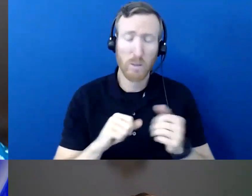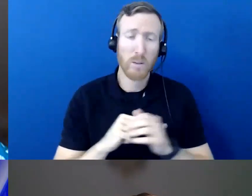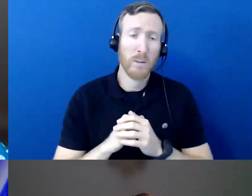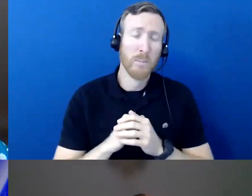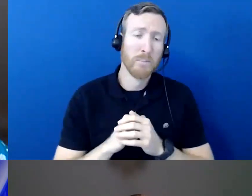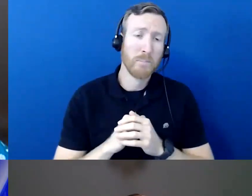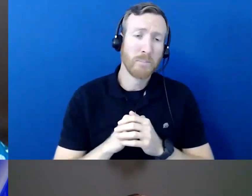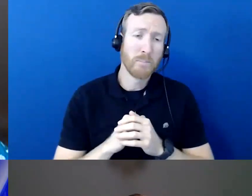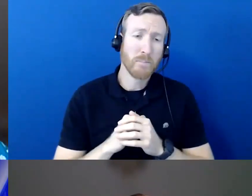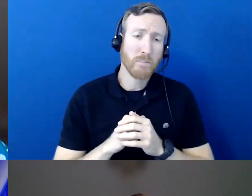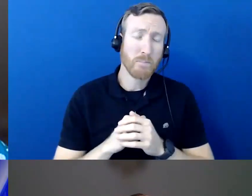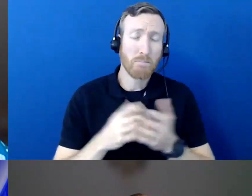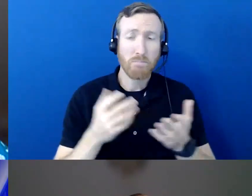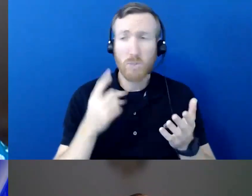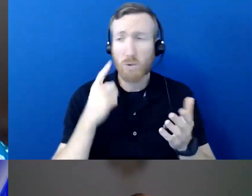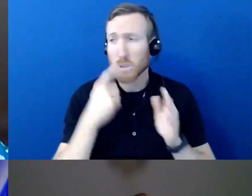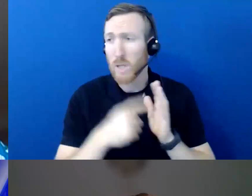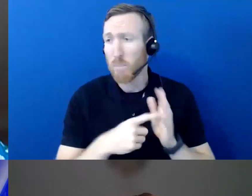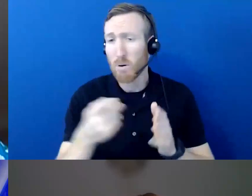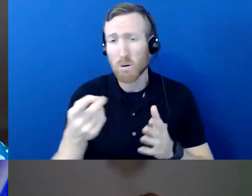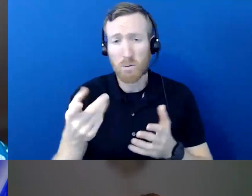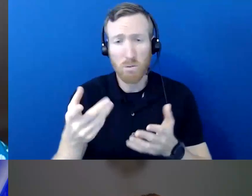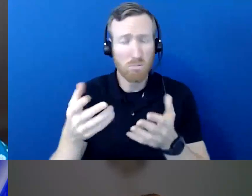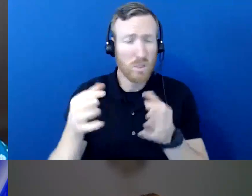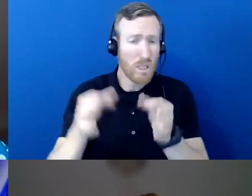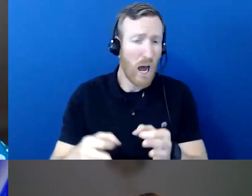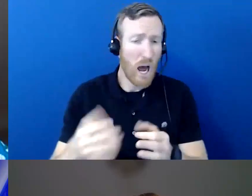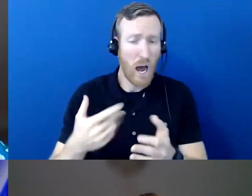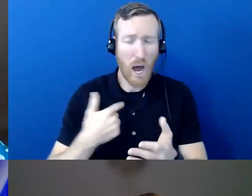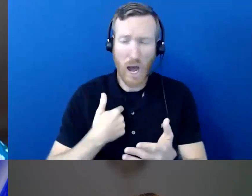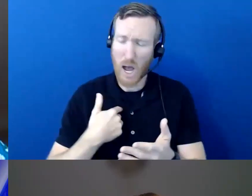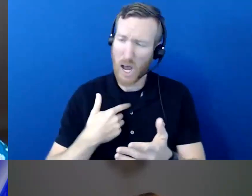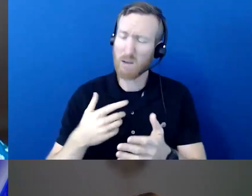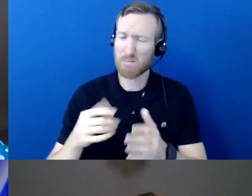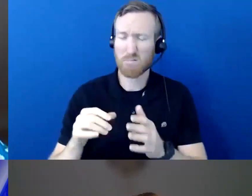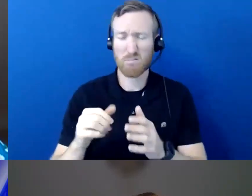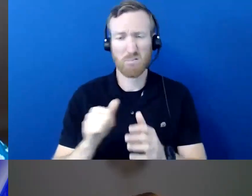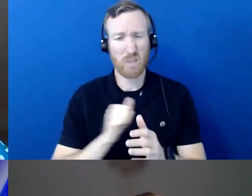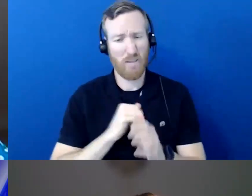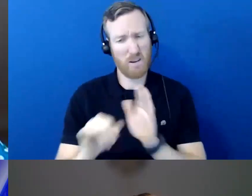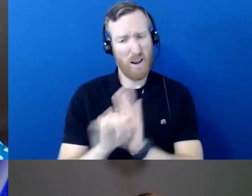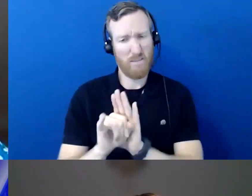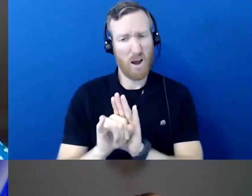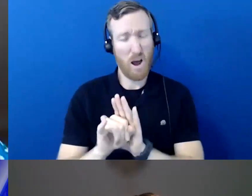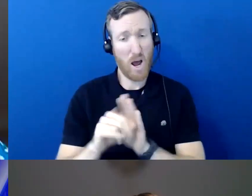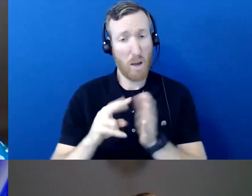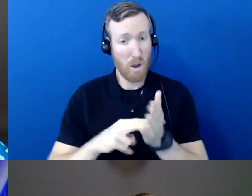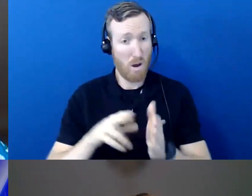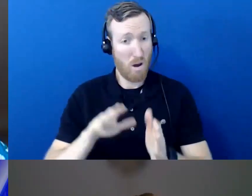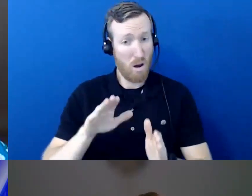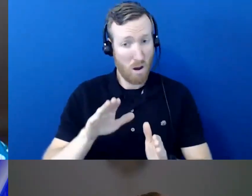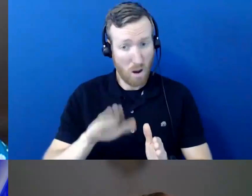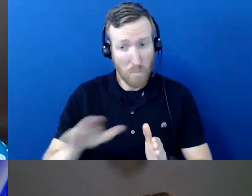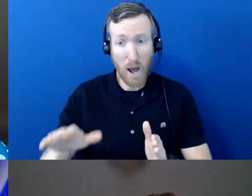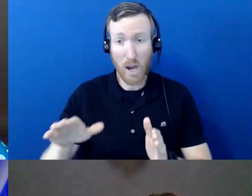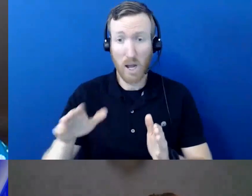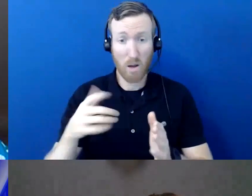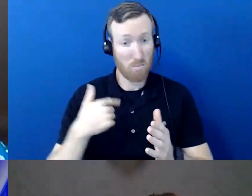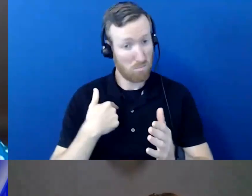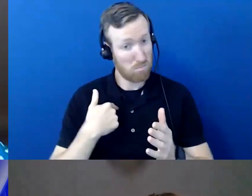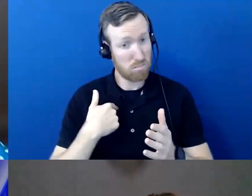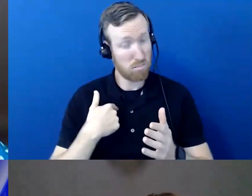conversely, if you decide to self-identify, it doesn't mean that that's automatically going to lead